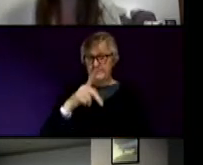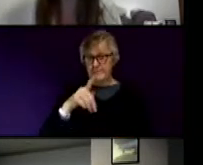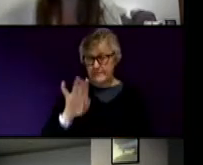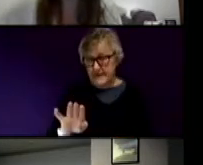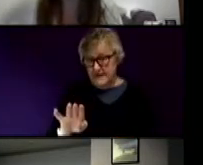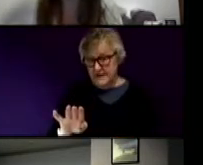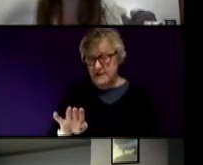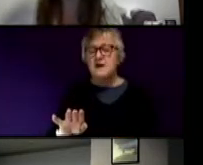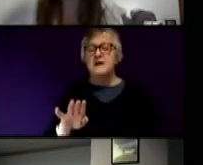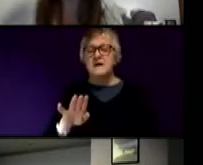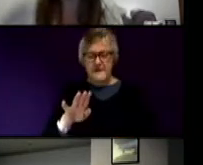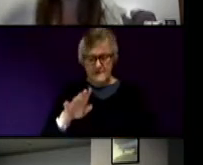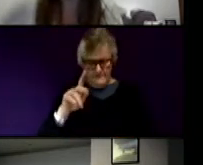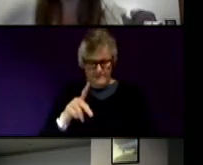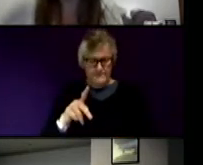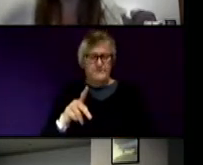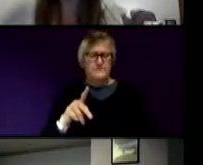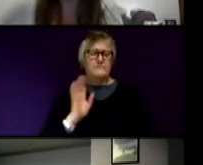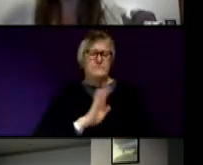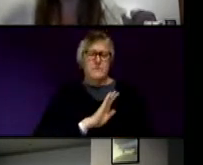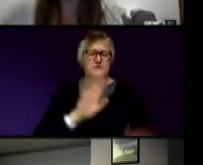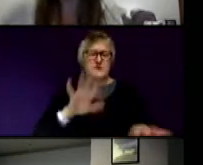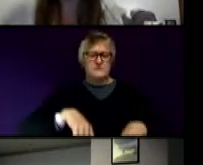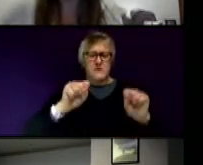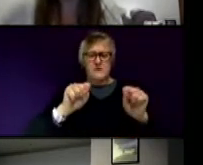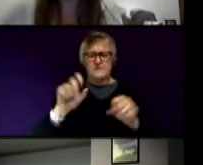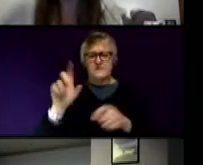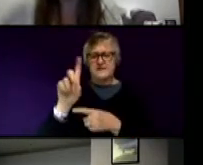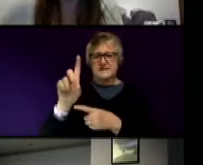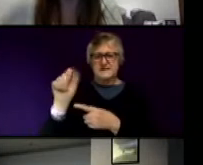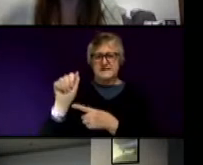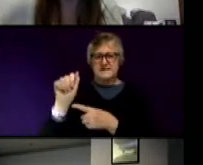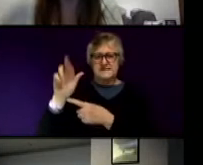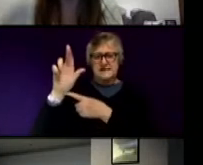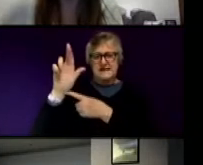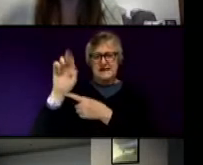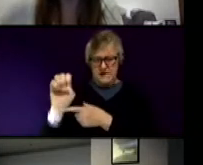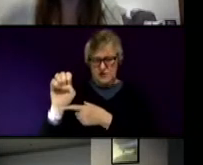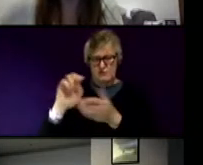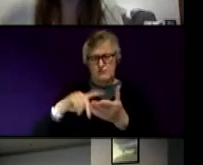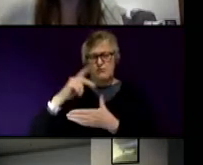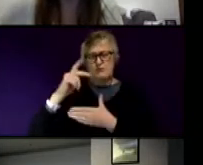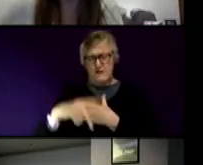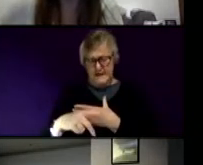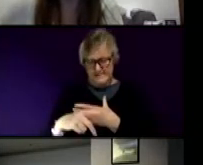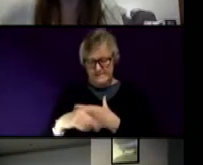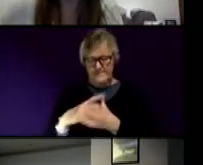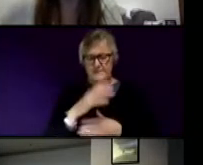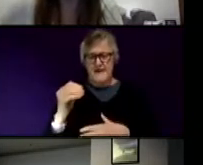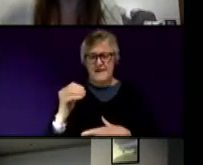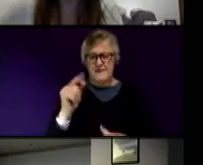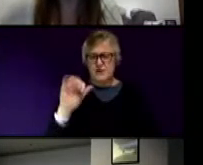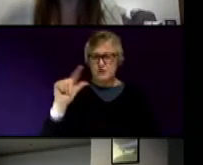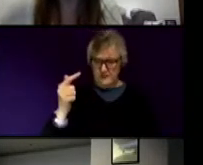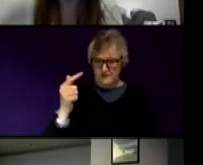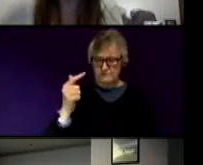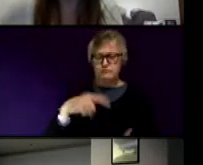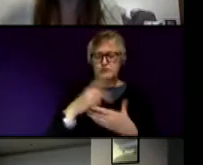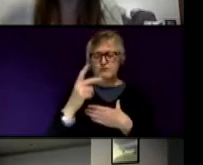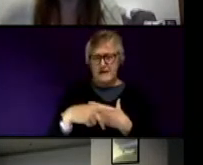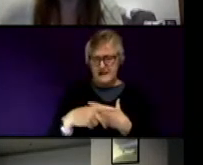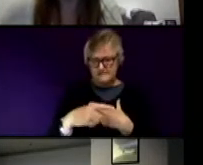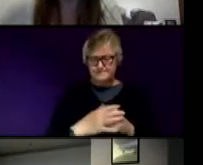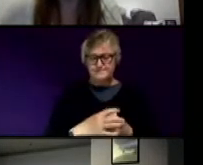Abuse Resistance Education, DARE program, and the Gang Resistance Education and Training, GREAT program. Community policing